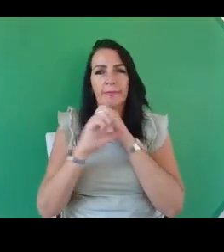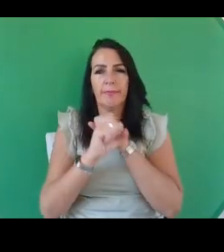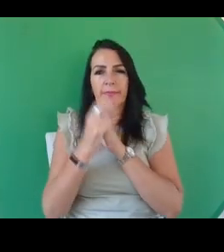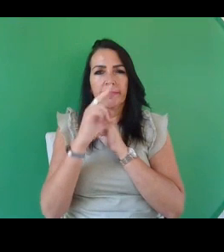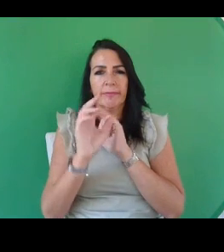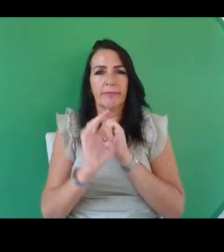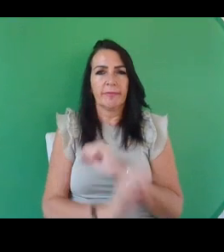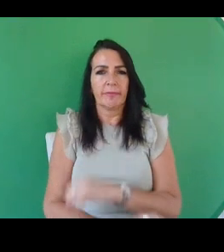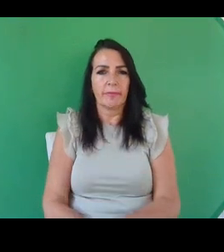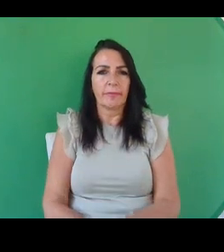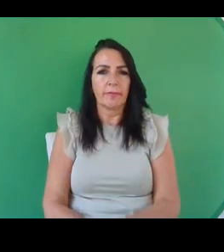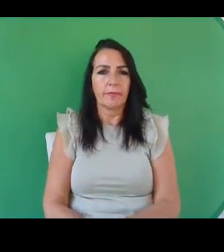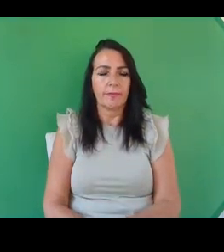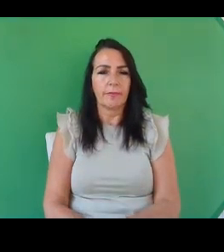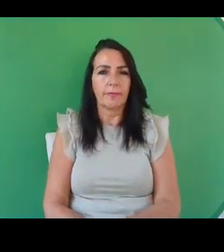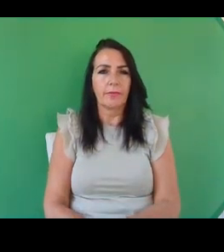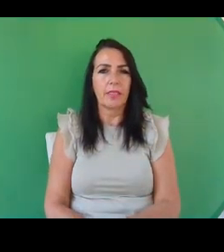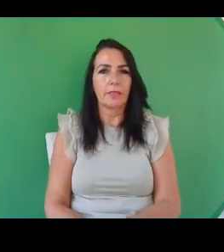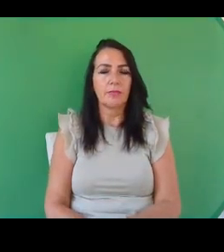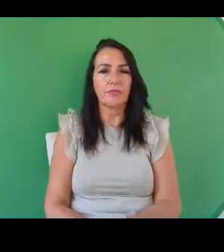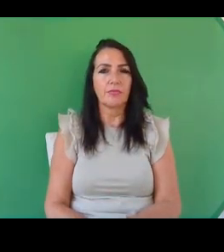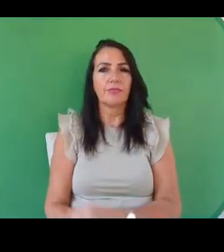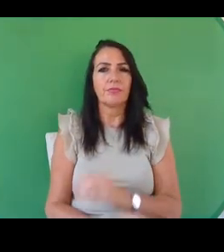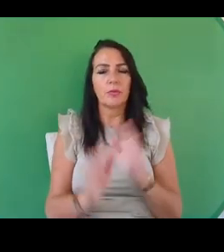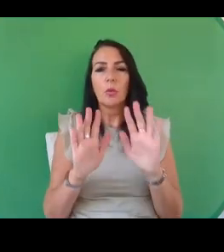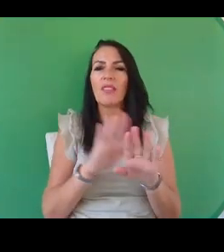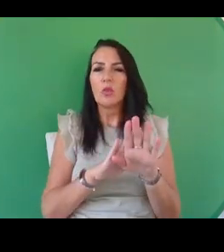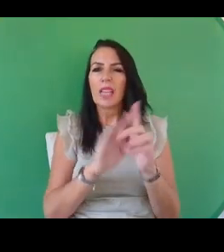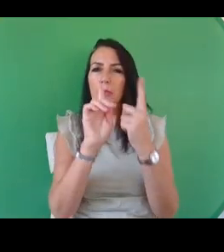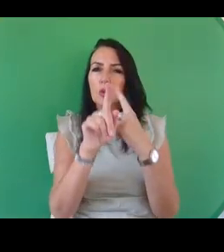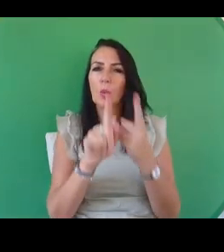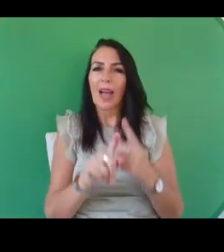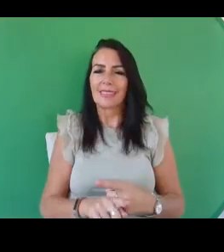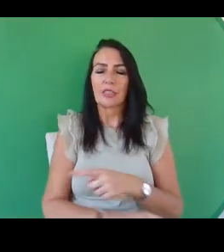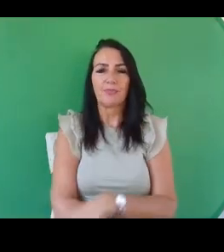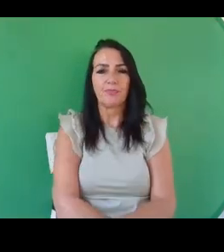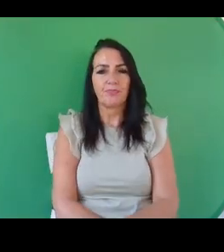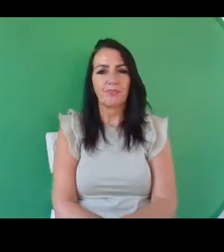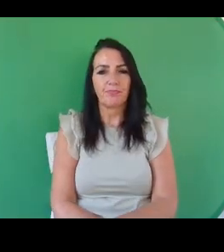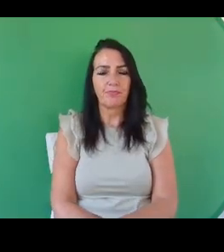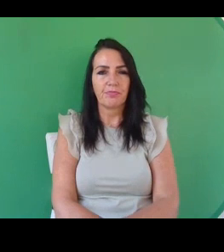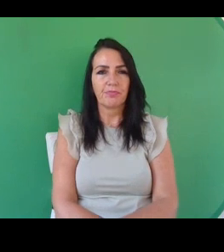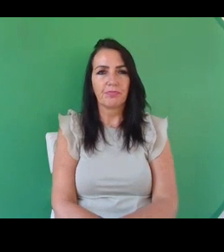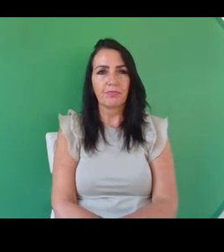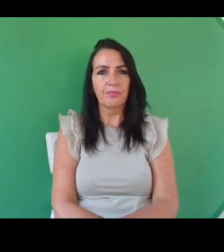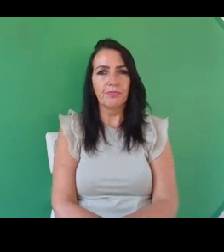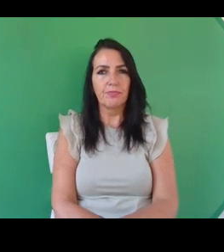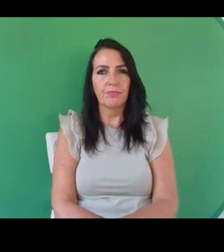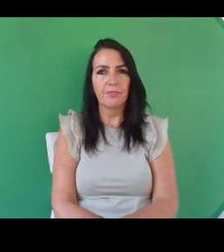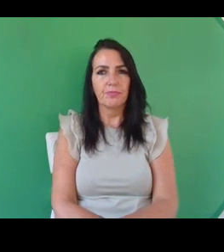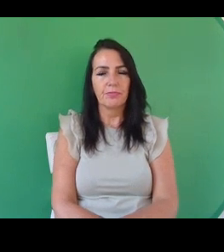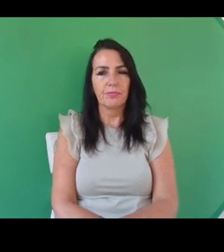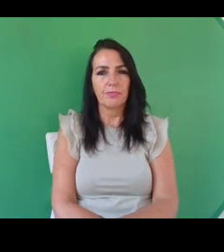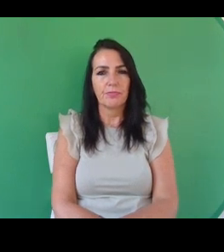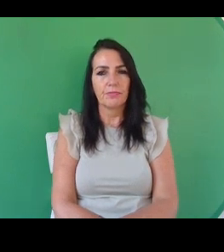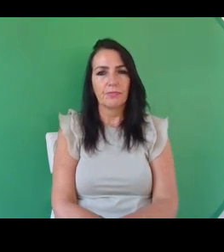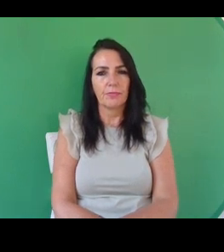Each poll will be launched separately and we'll give you a bit of time to answer the poll before moving on to the next one. So thanks, Nora. This is our first poll.